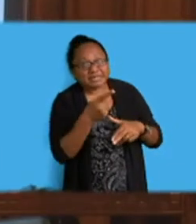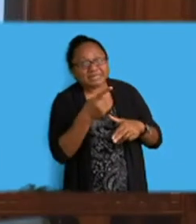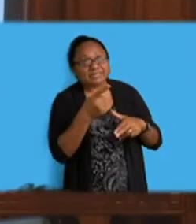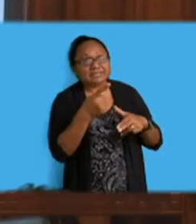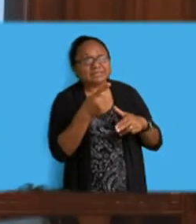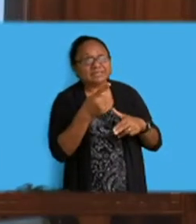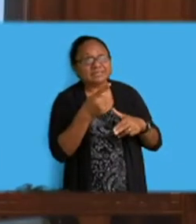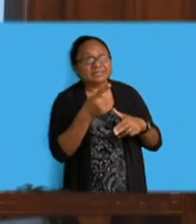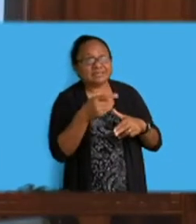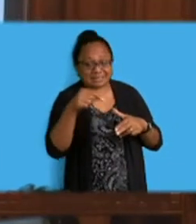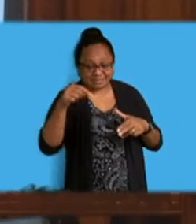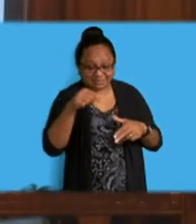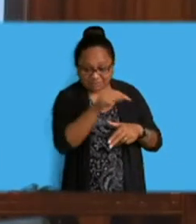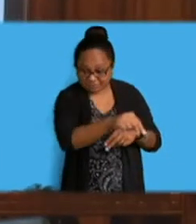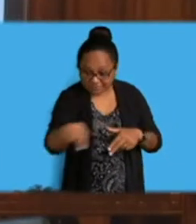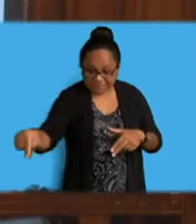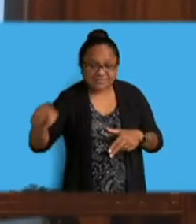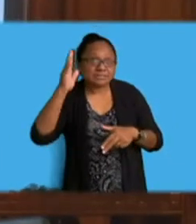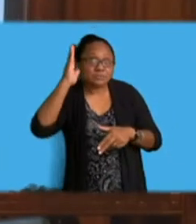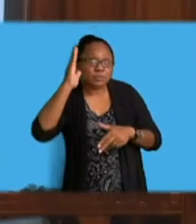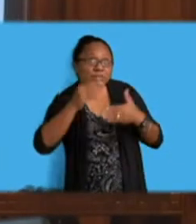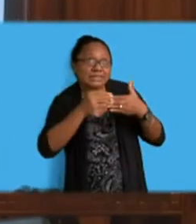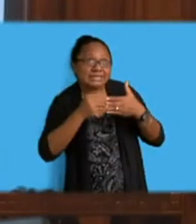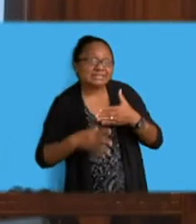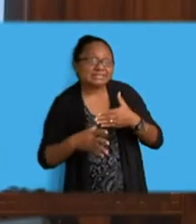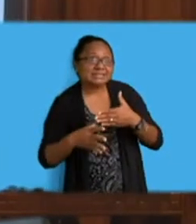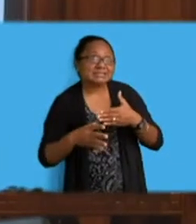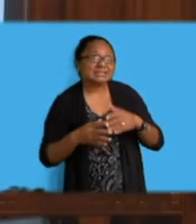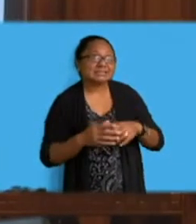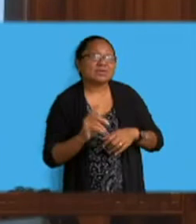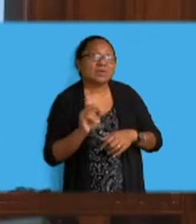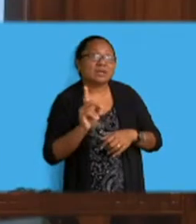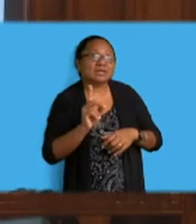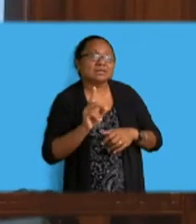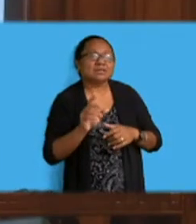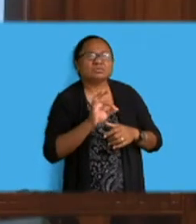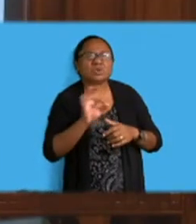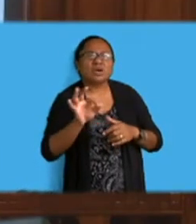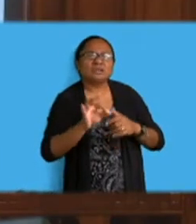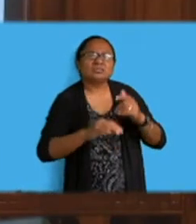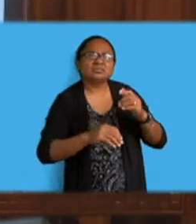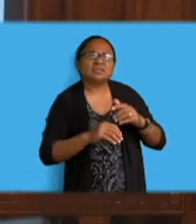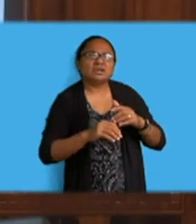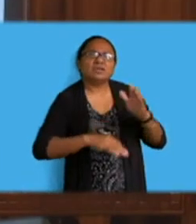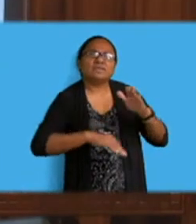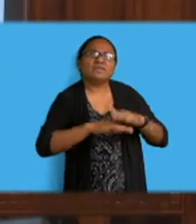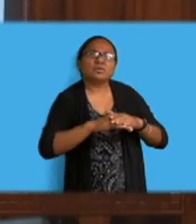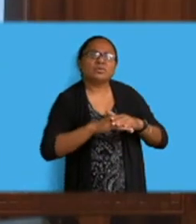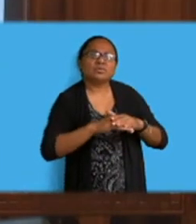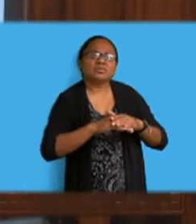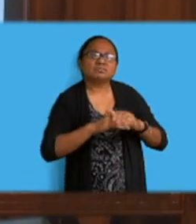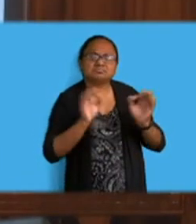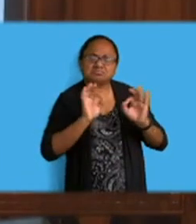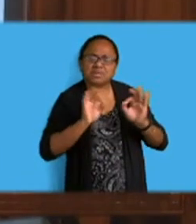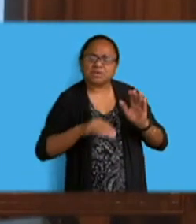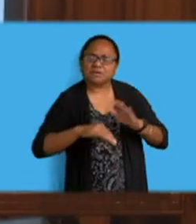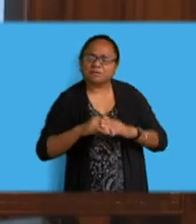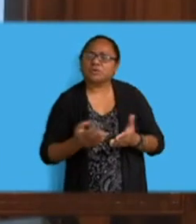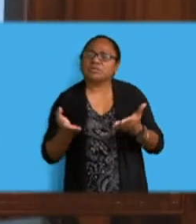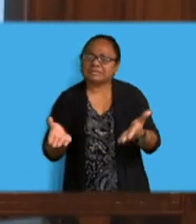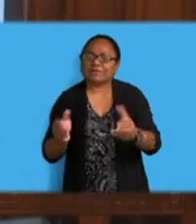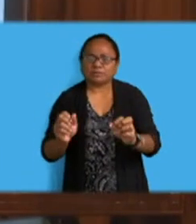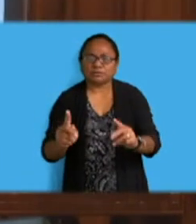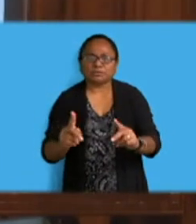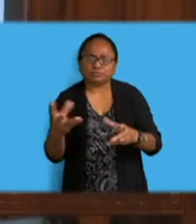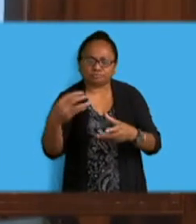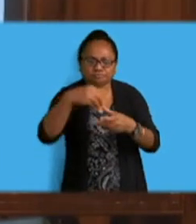school managers, these school leaders never were recognized to that extent, never were given the opportunity to participate in